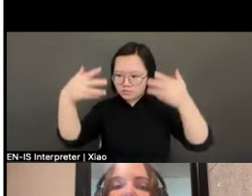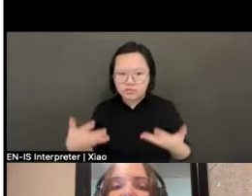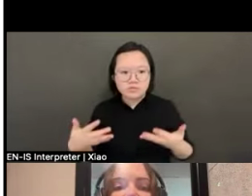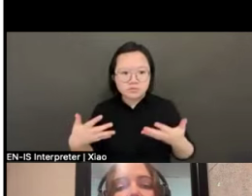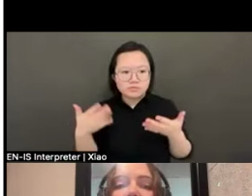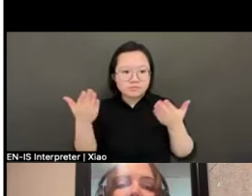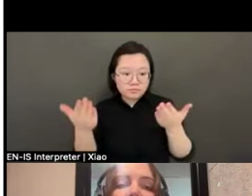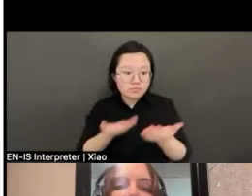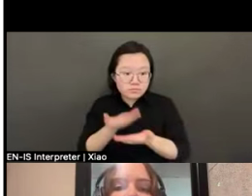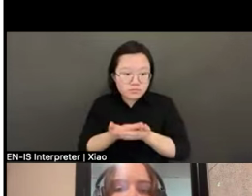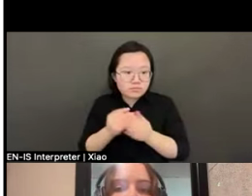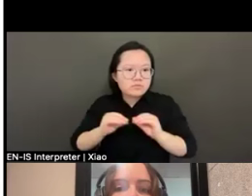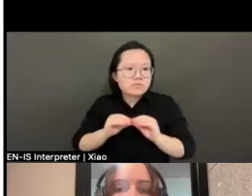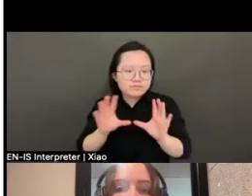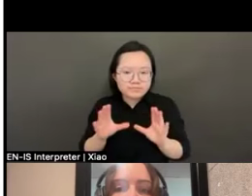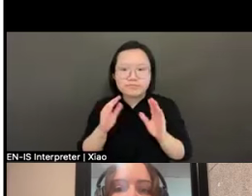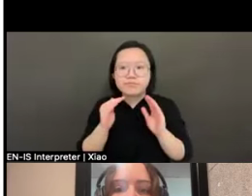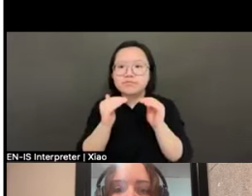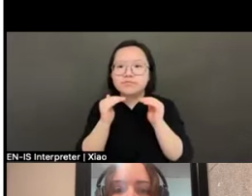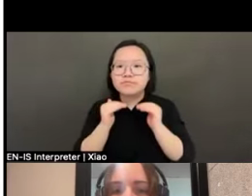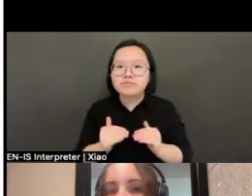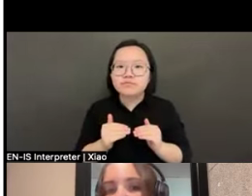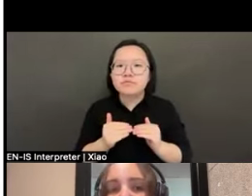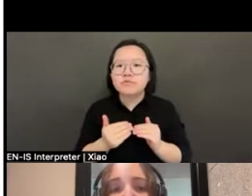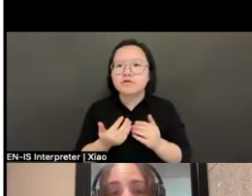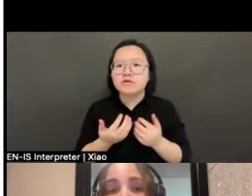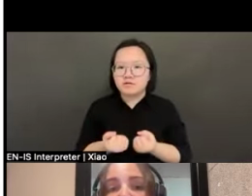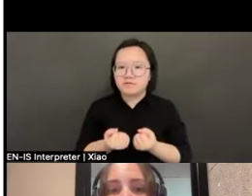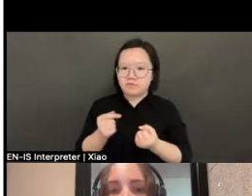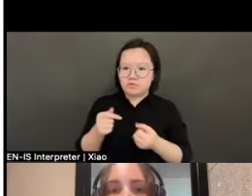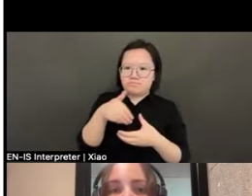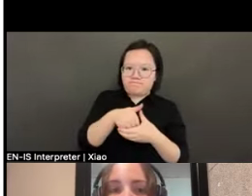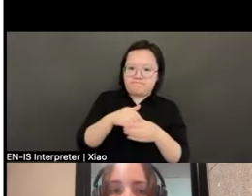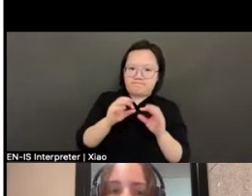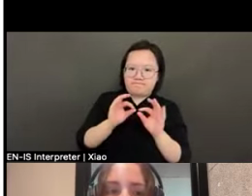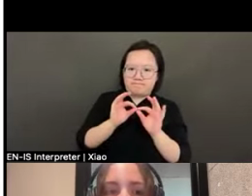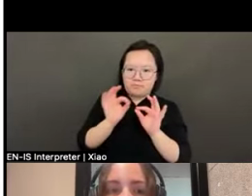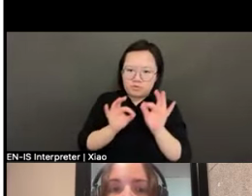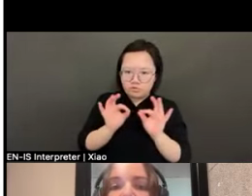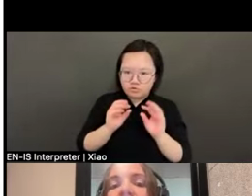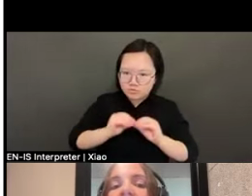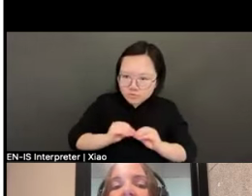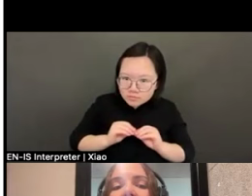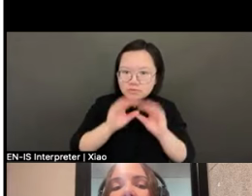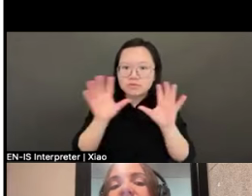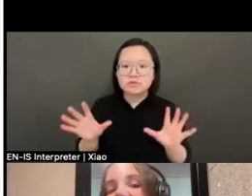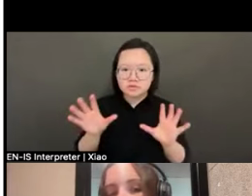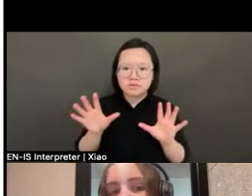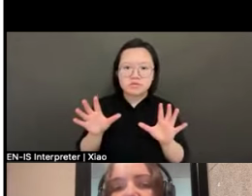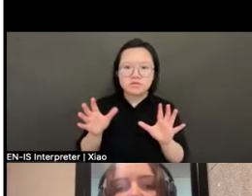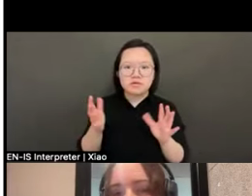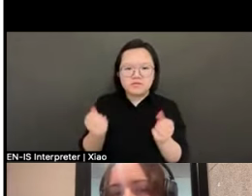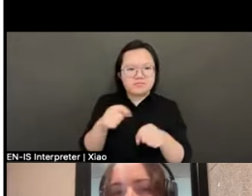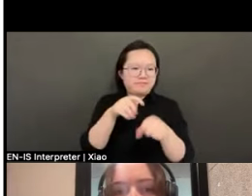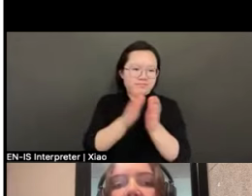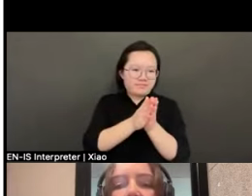this with the funding manual and see and use the funding manual to help you answer those questions. Pay attention